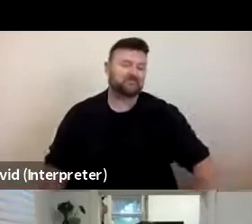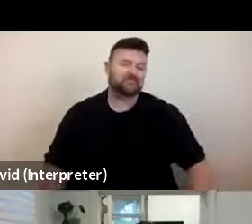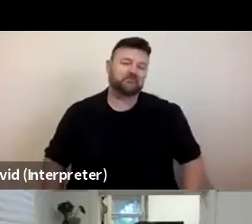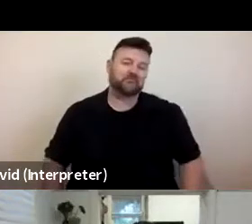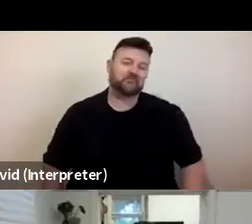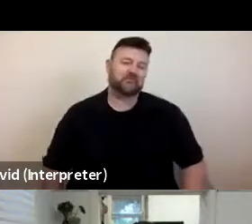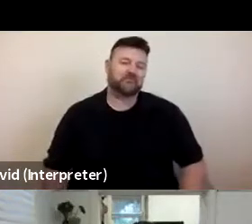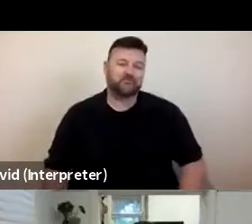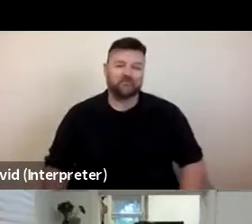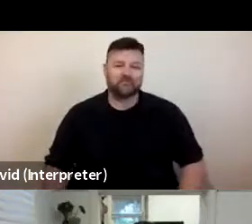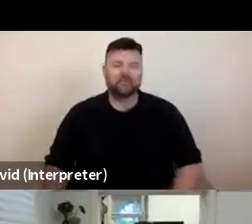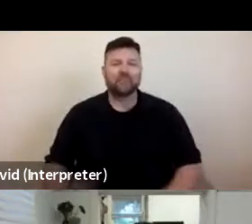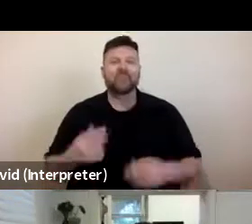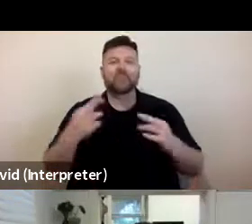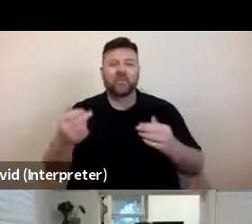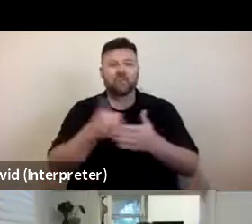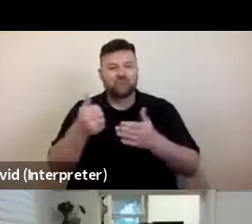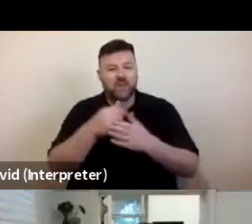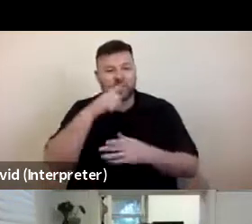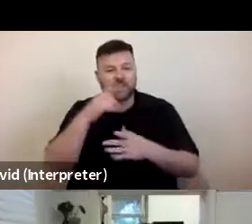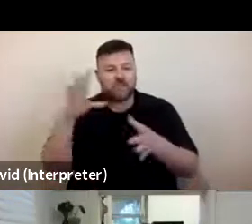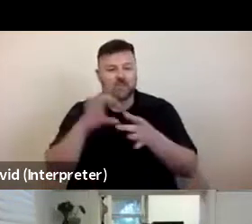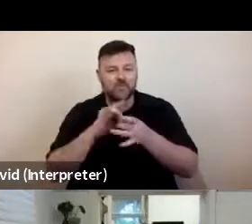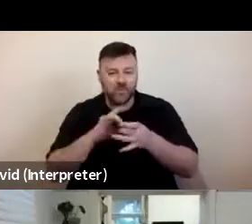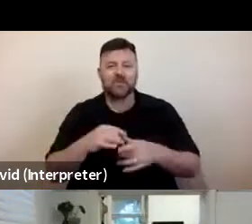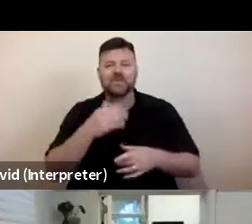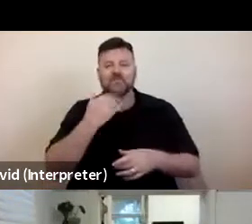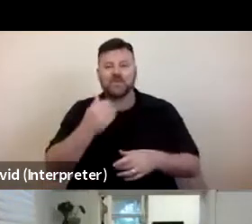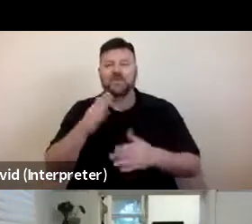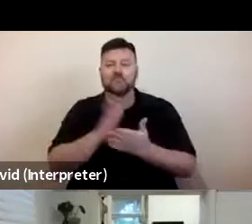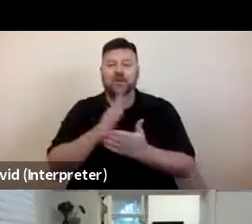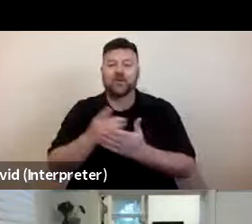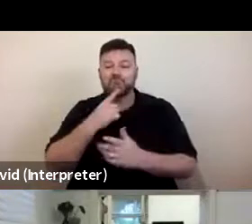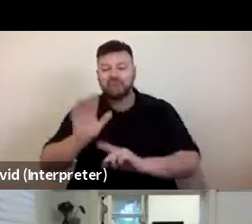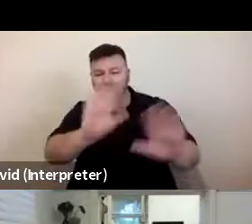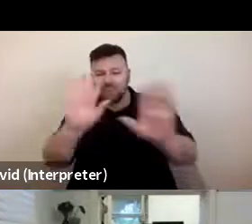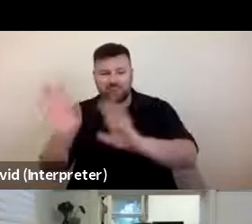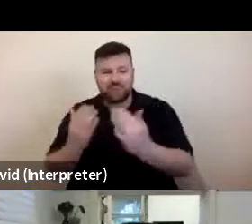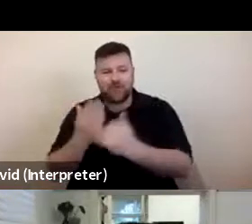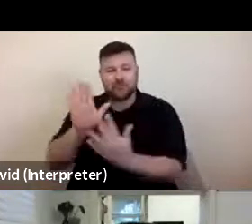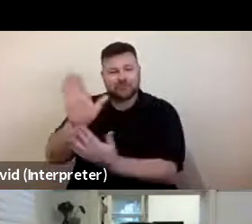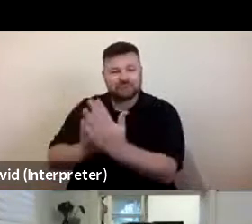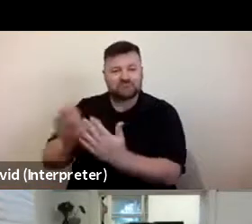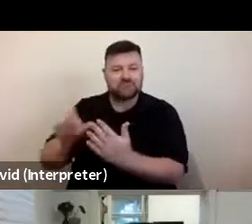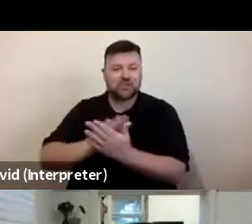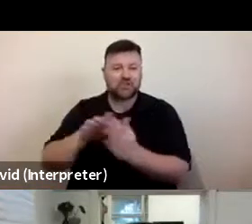Hope we're being joined by some of our regulars. Don't forget to say hi in the chat box when you join